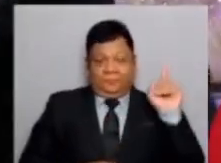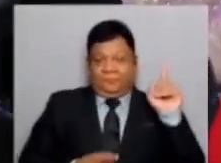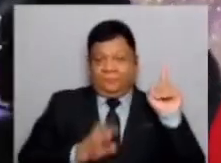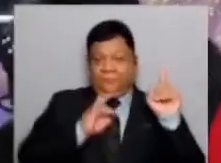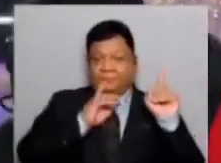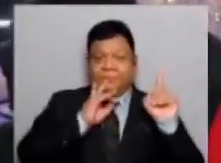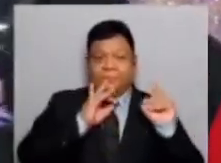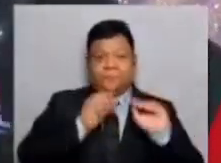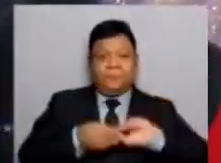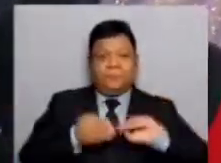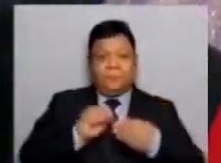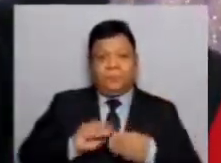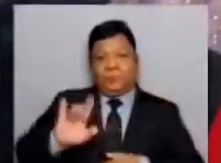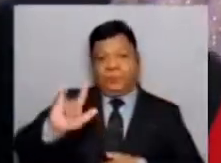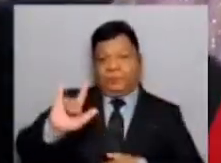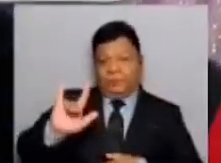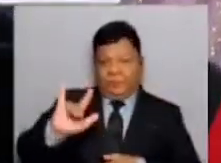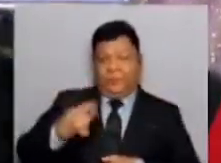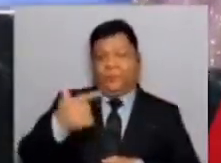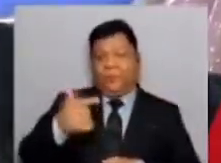25, Gwendolyne Fourniol.